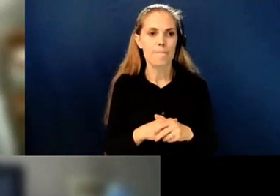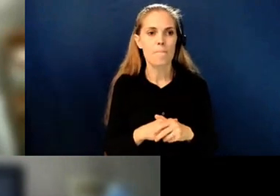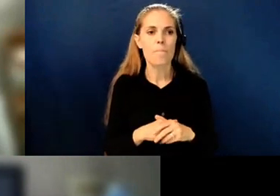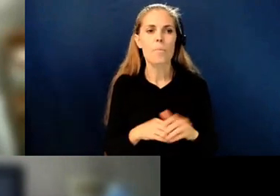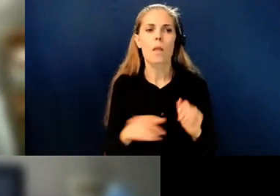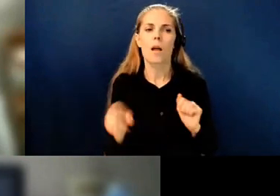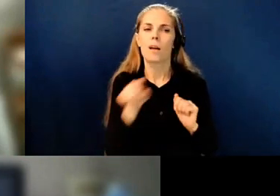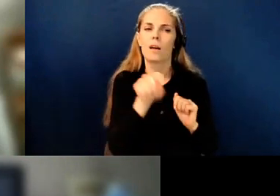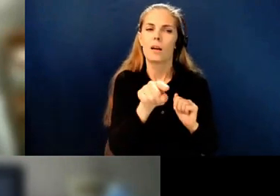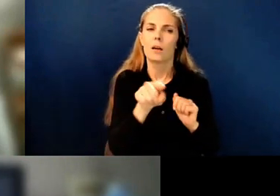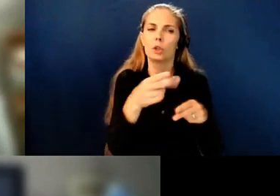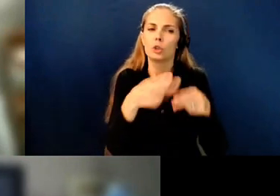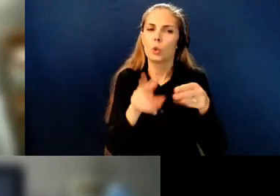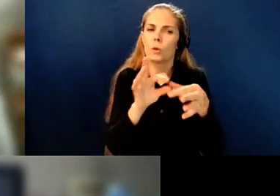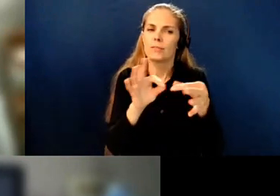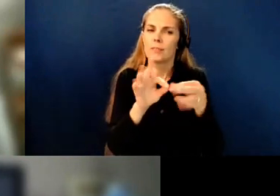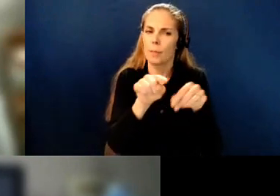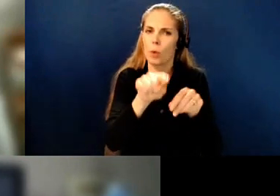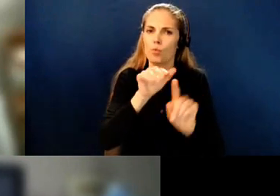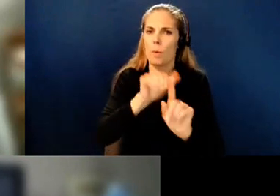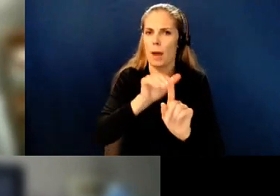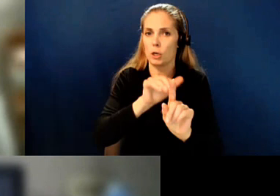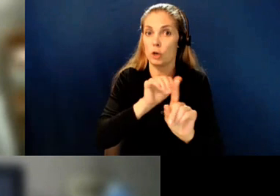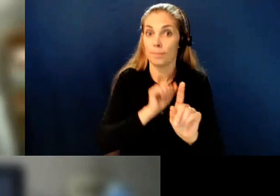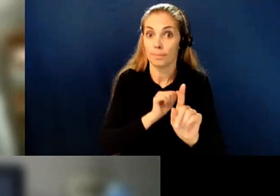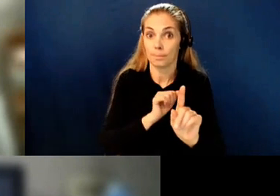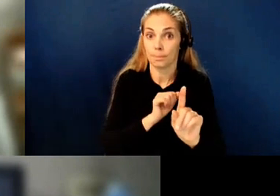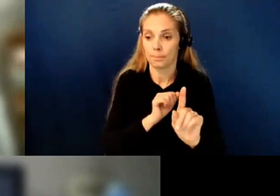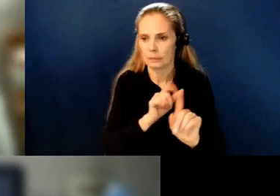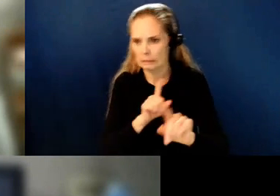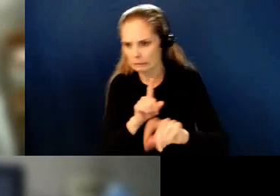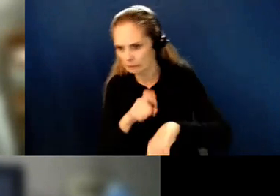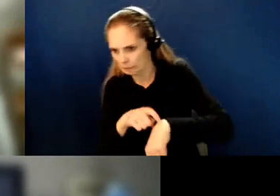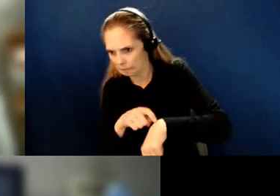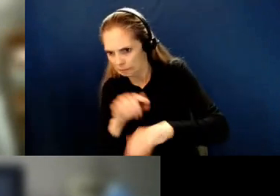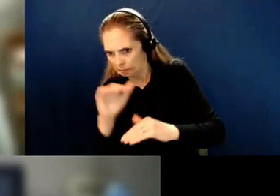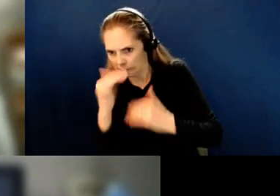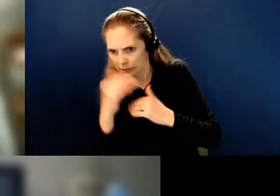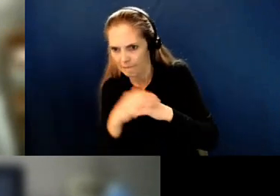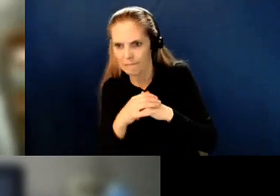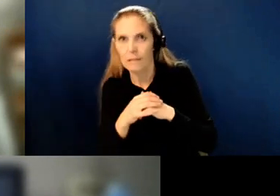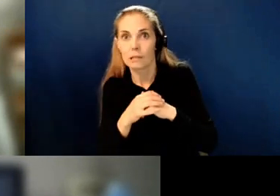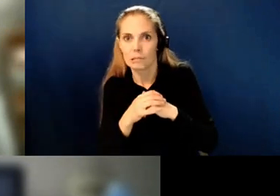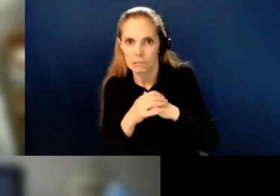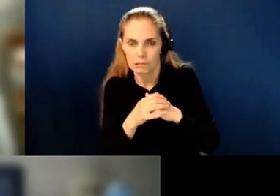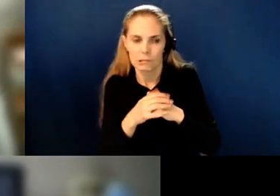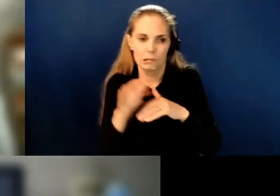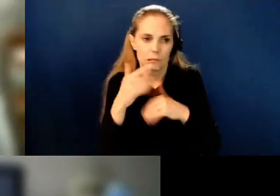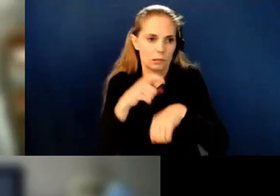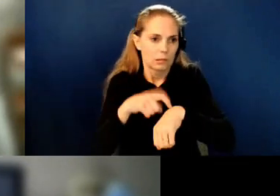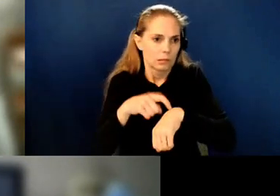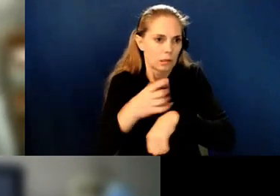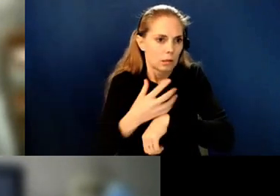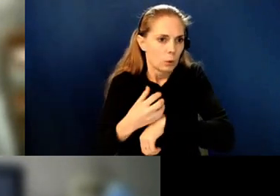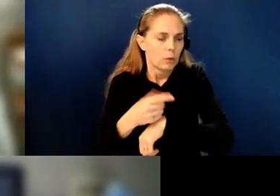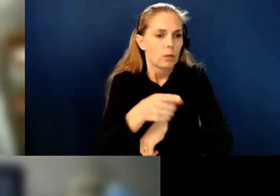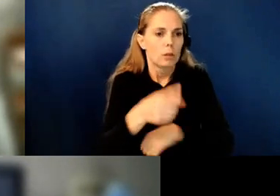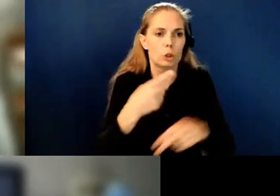really quickly. I know you've only got a little bit of time, and I know I'm probably running out of time here, so I just want to touch this really, really